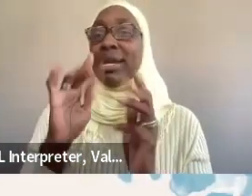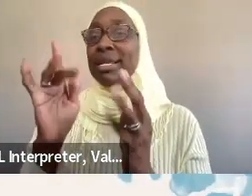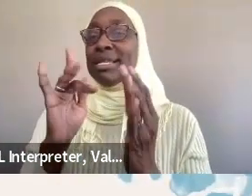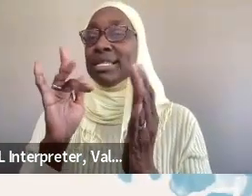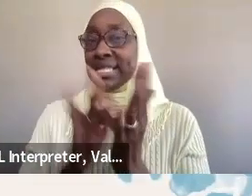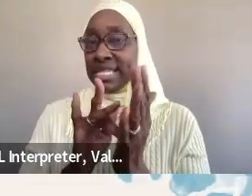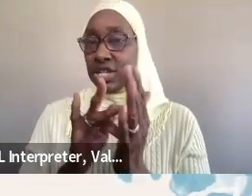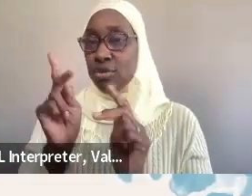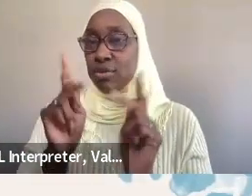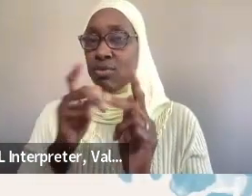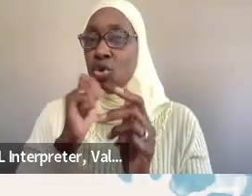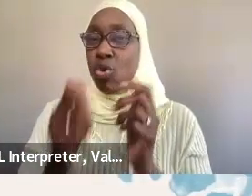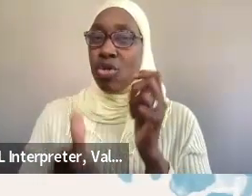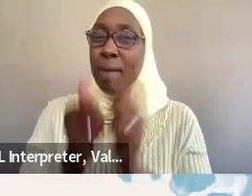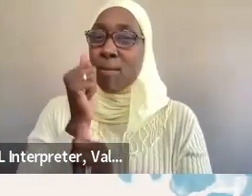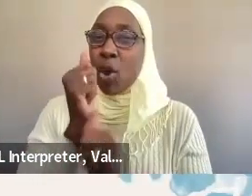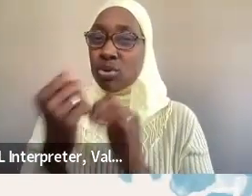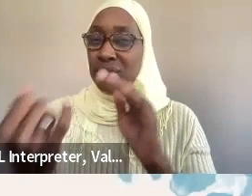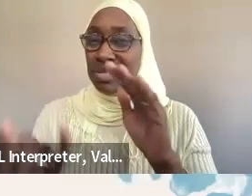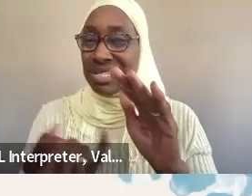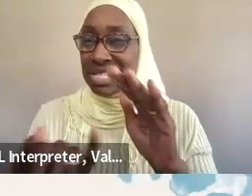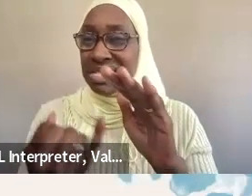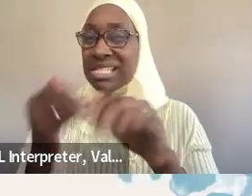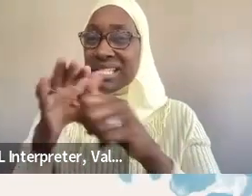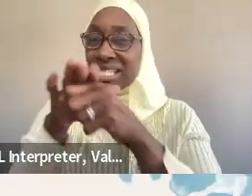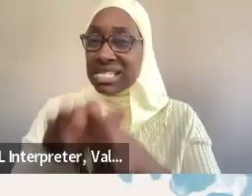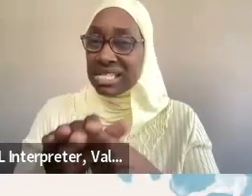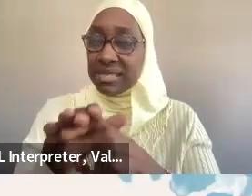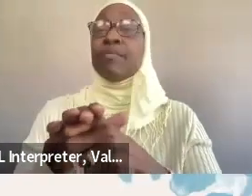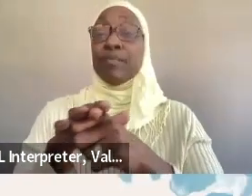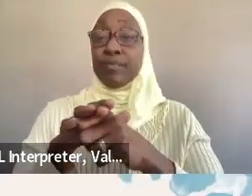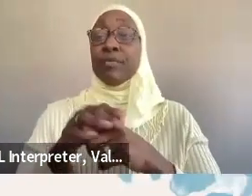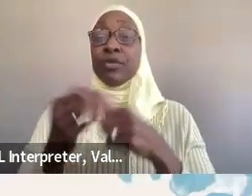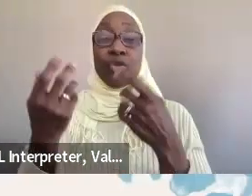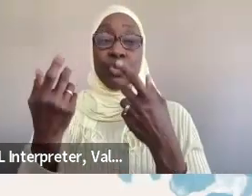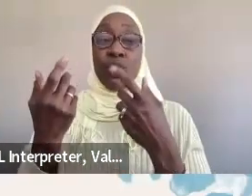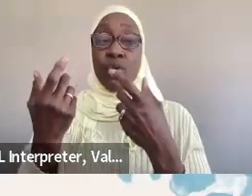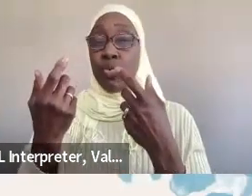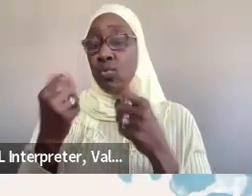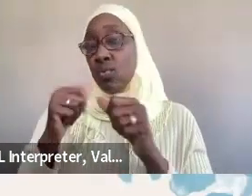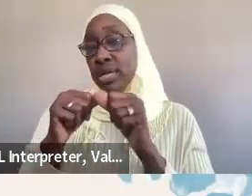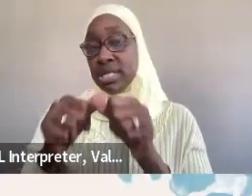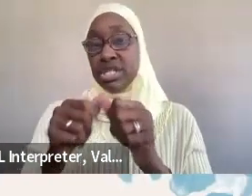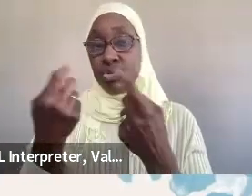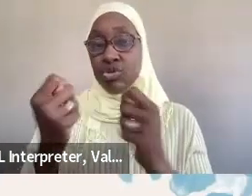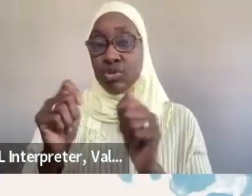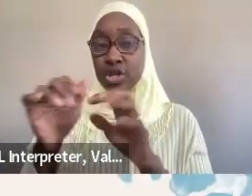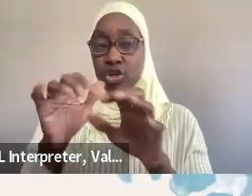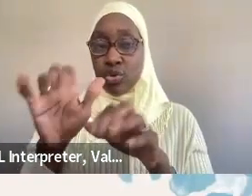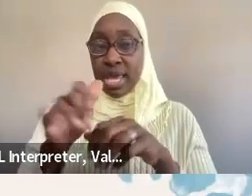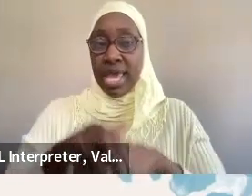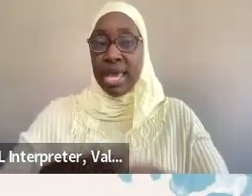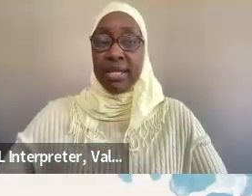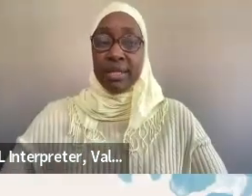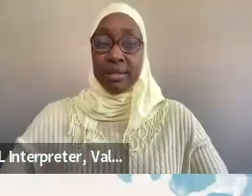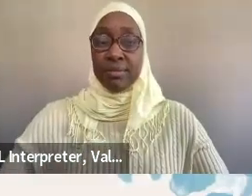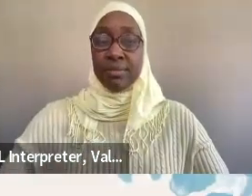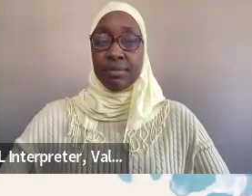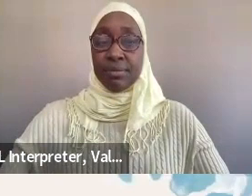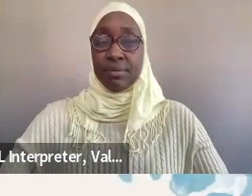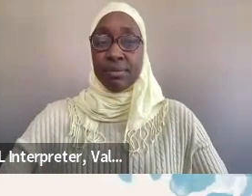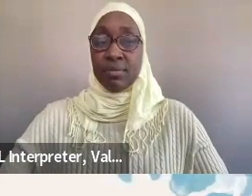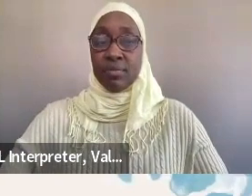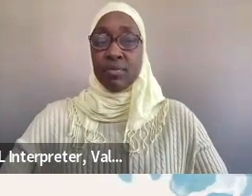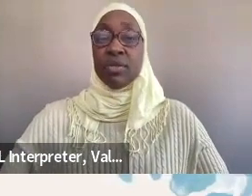marginalized in order to be able to successfully continue the work that we're trying to do. And this also includes, you